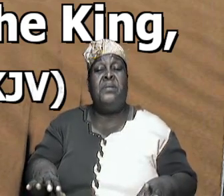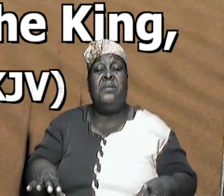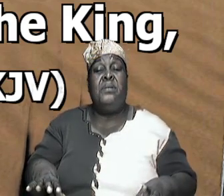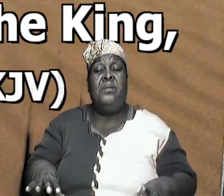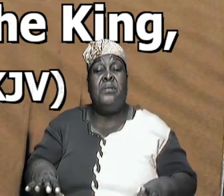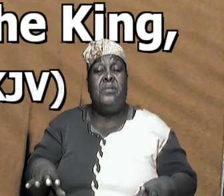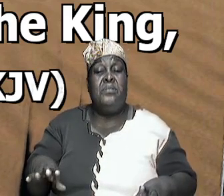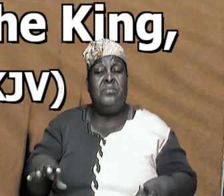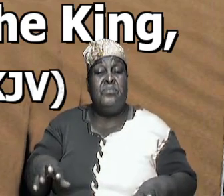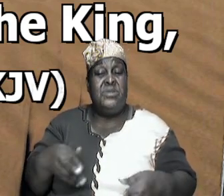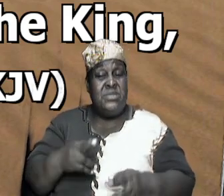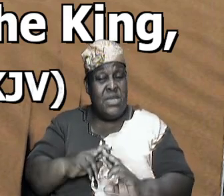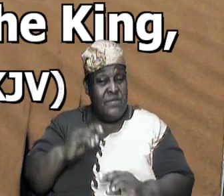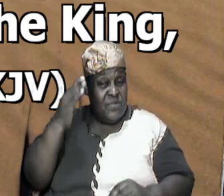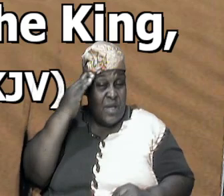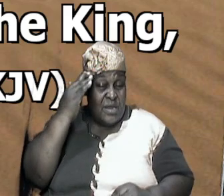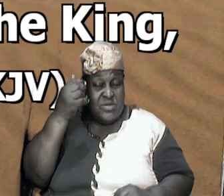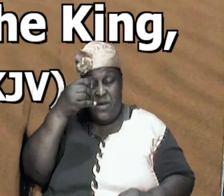knowledge of Christ